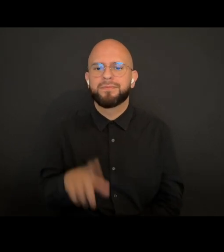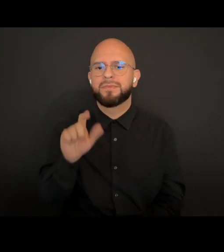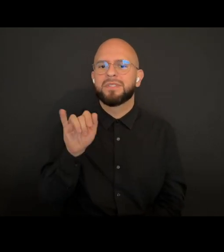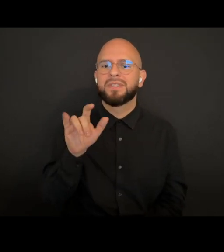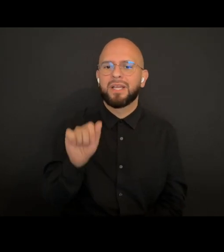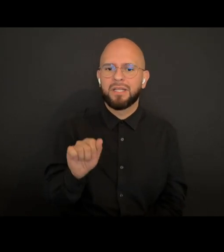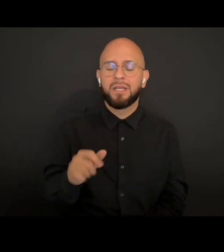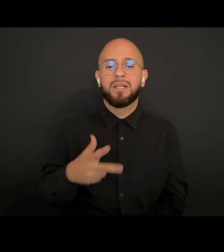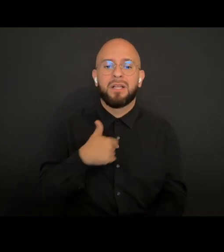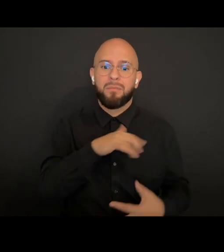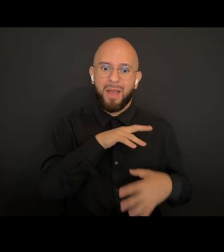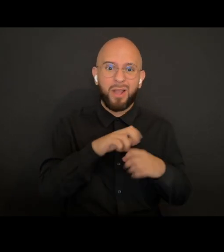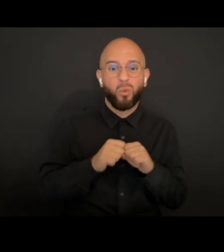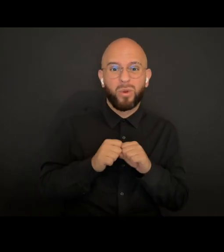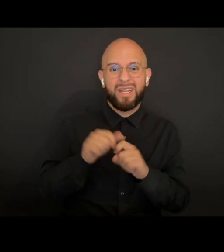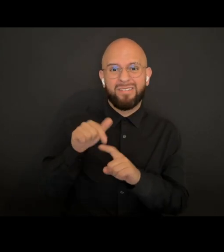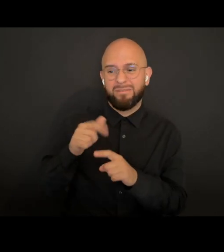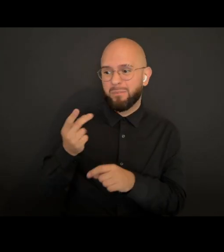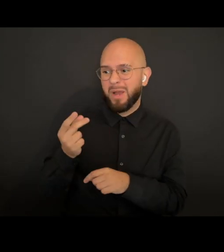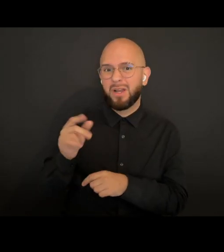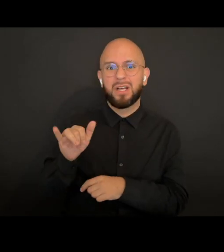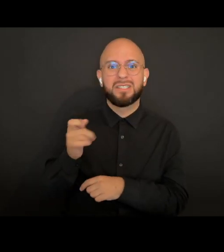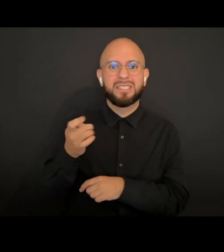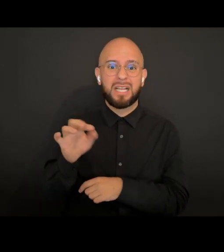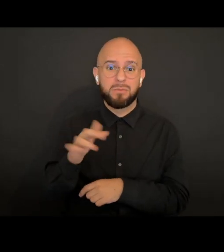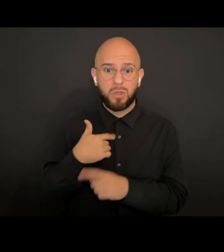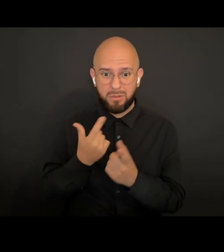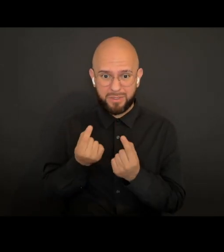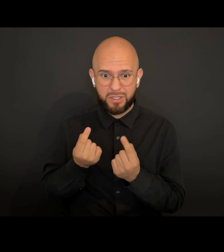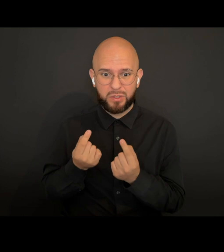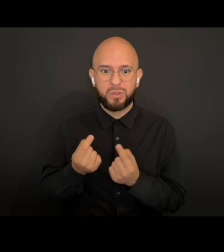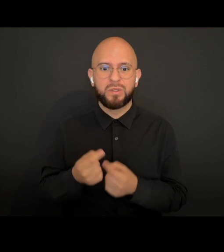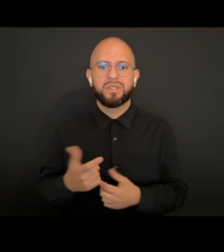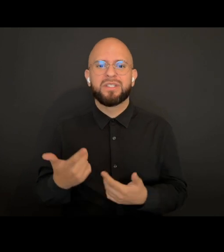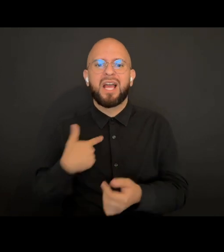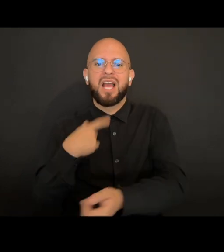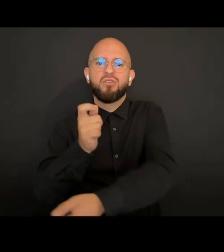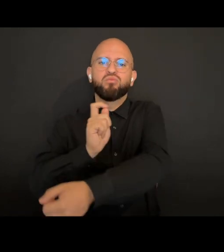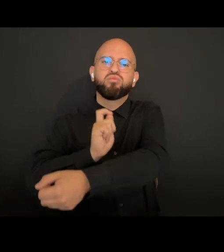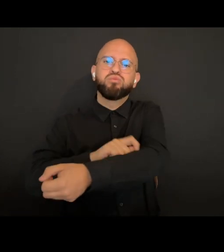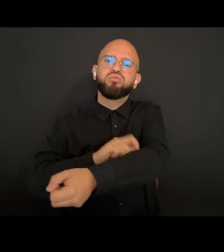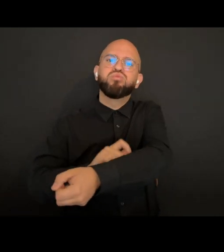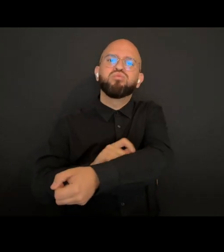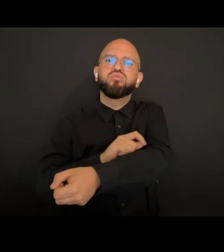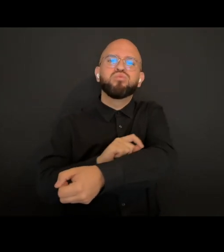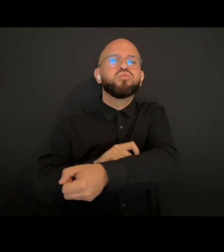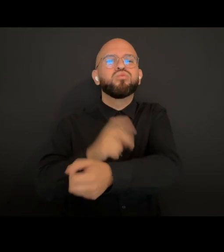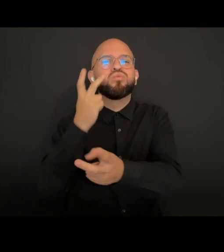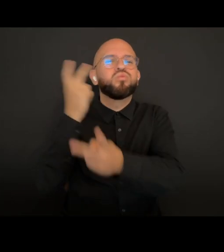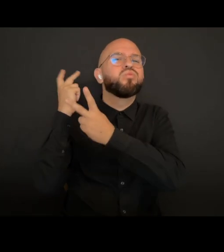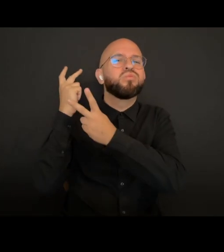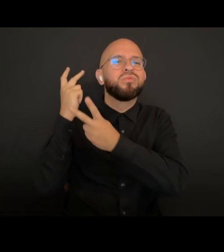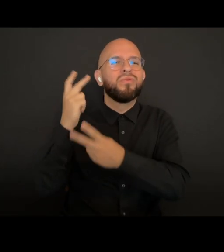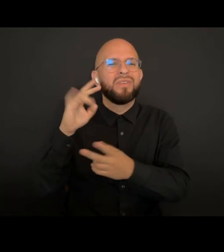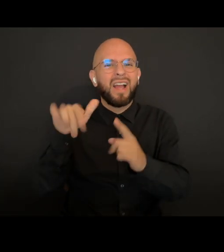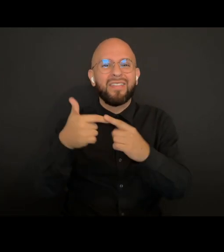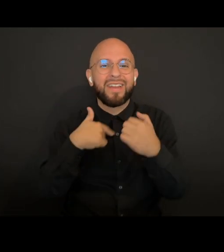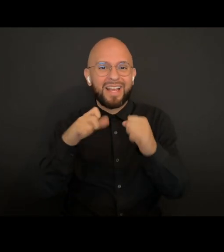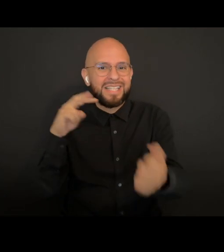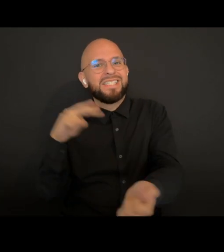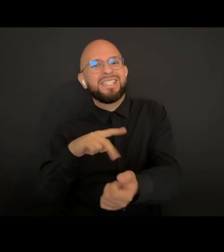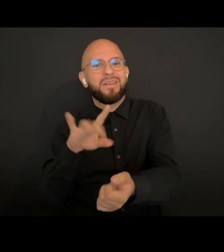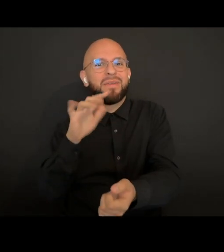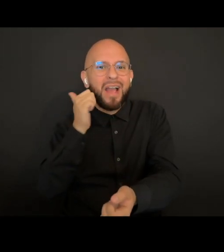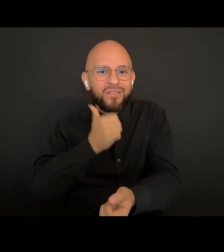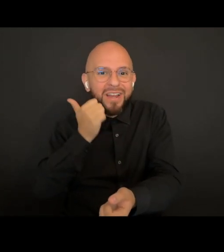The way I decided to work through the grief of my loss of my dog Jasper was to get a tribute tattoo of him, because that way